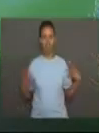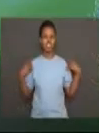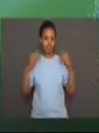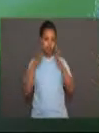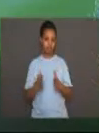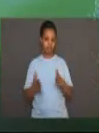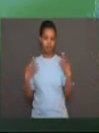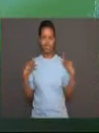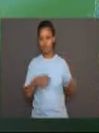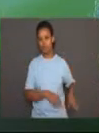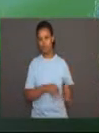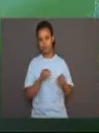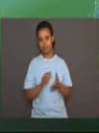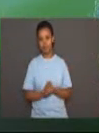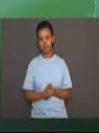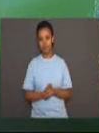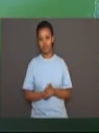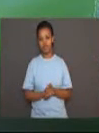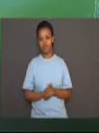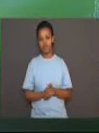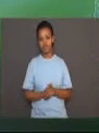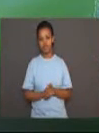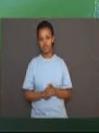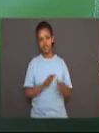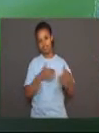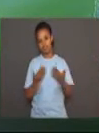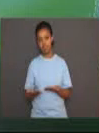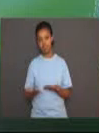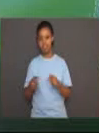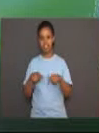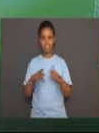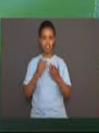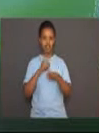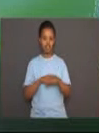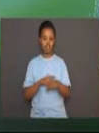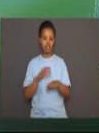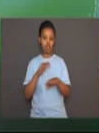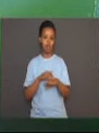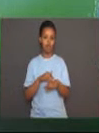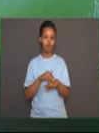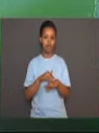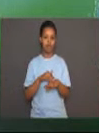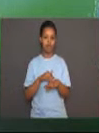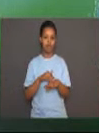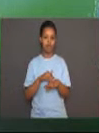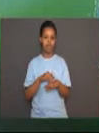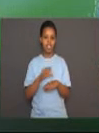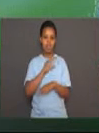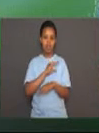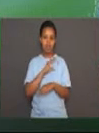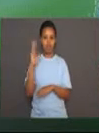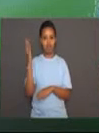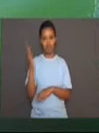Hello, teacher. Hello, students. Welcome to today's lesson on types